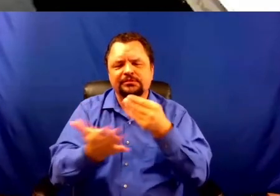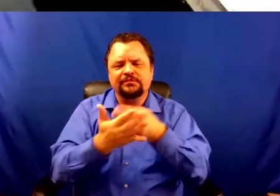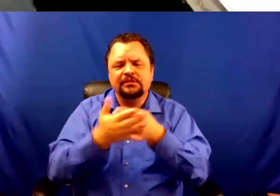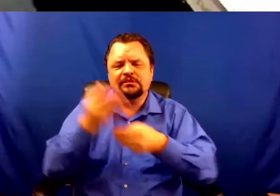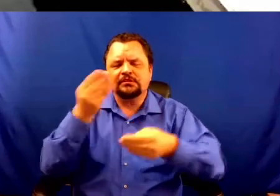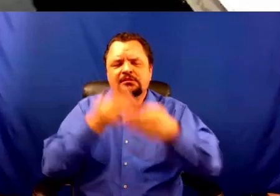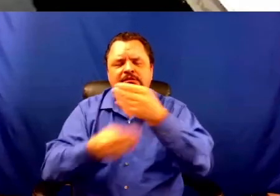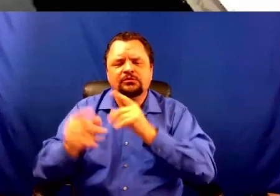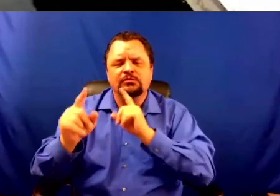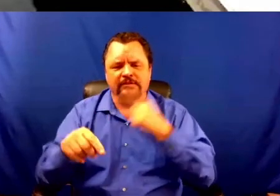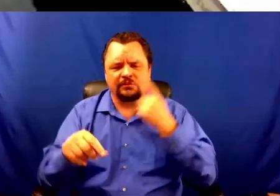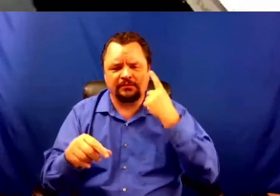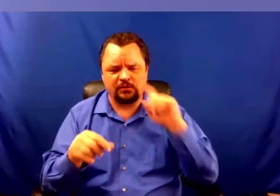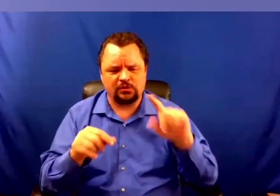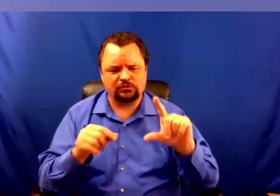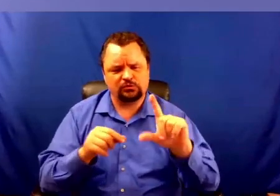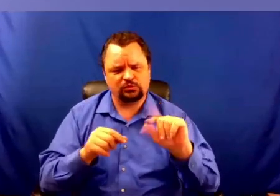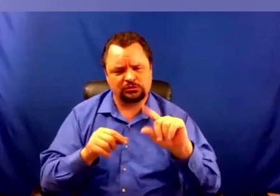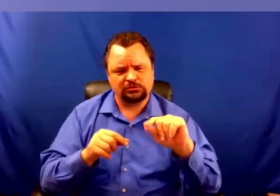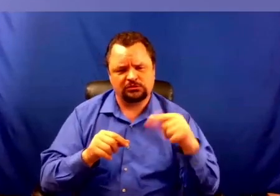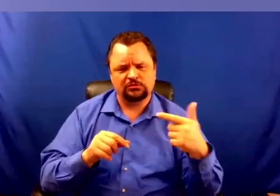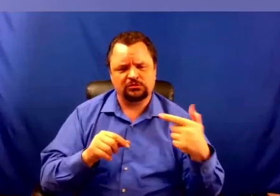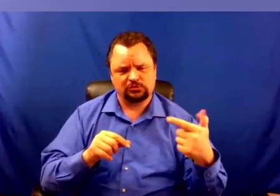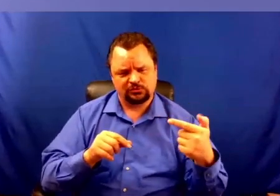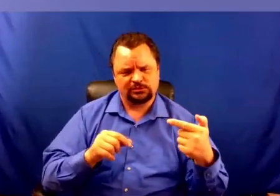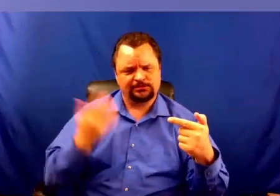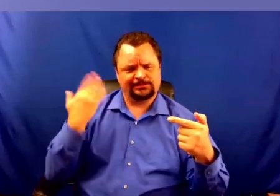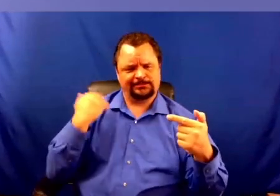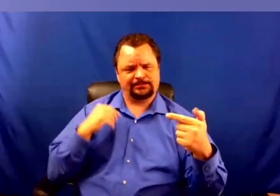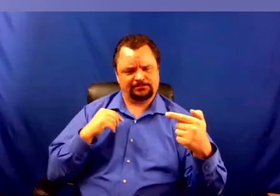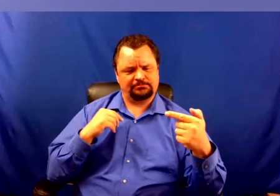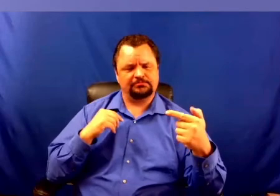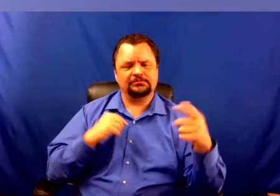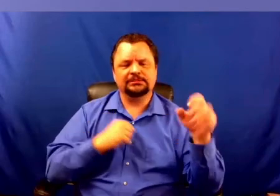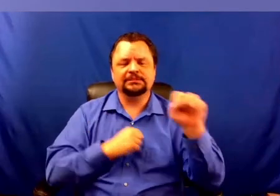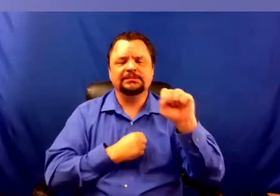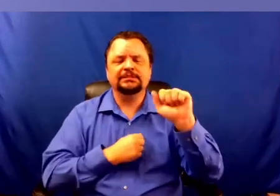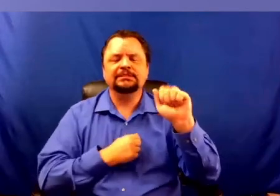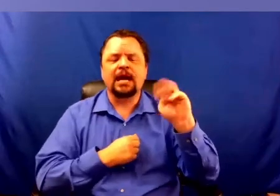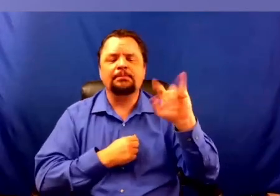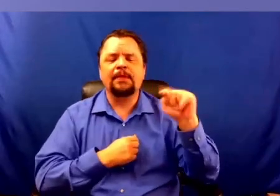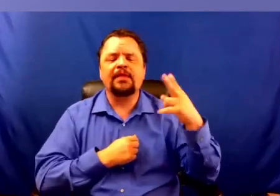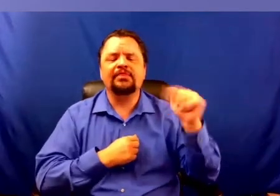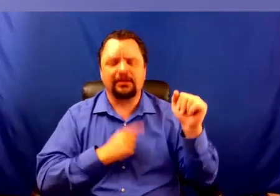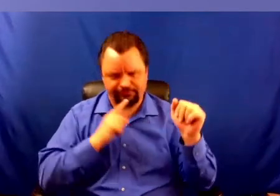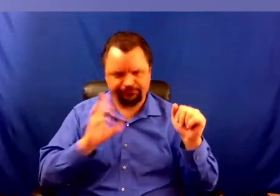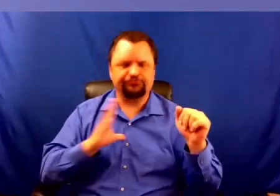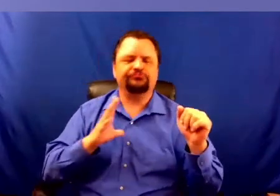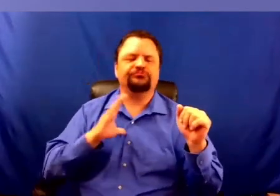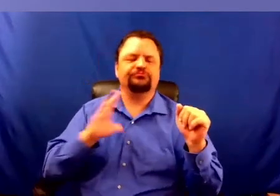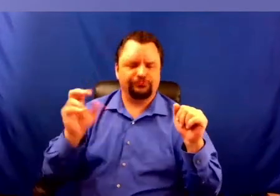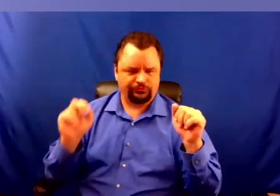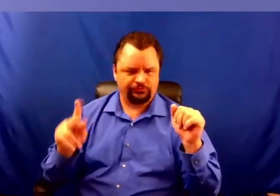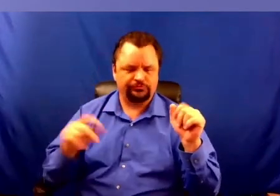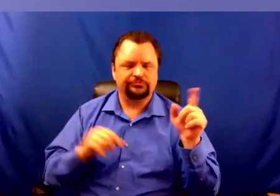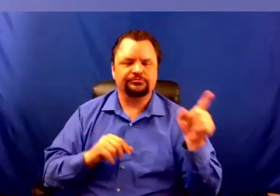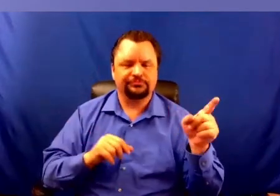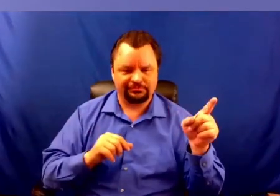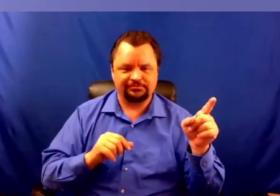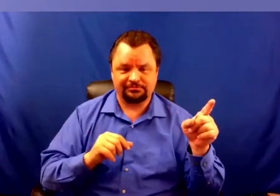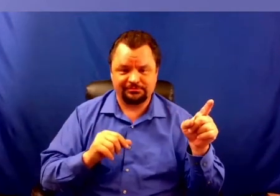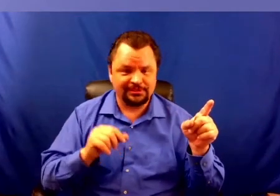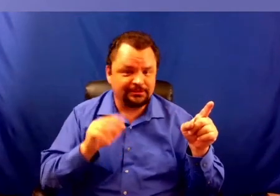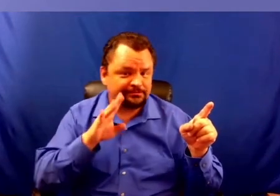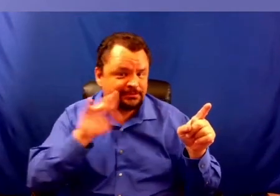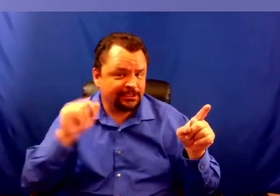presentation. Please, Samantha. Hear me this time. Yes. Yes. Okay, so we're going to